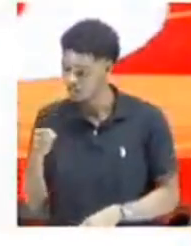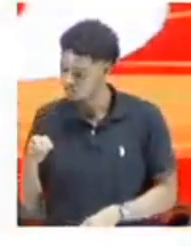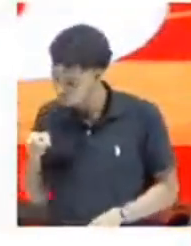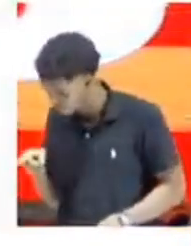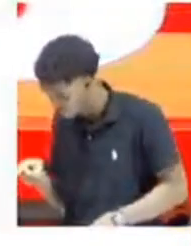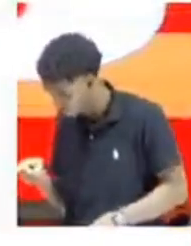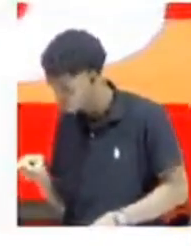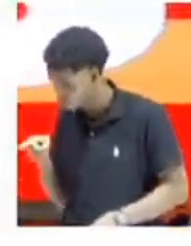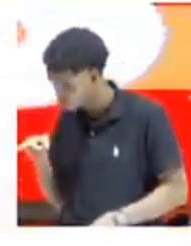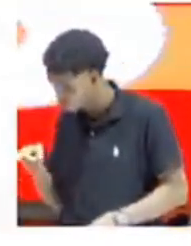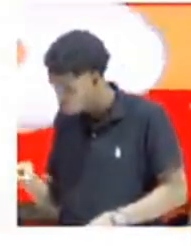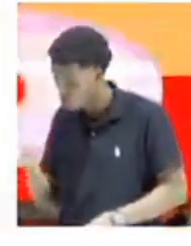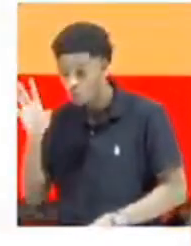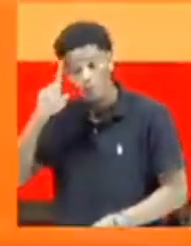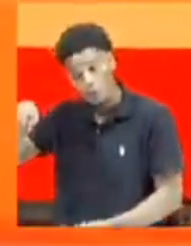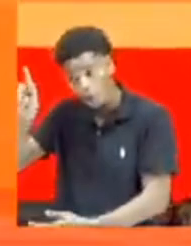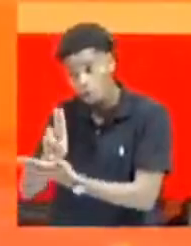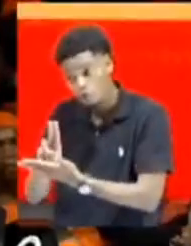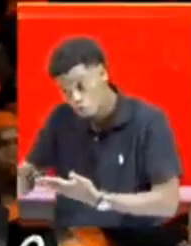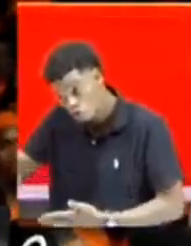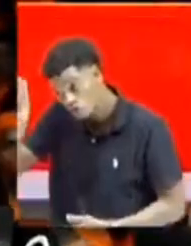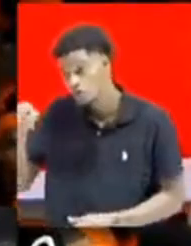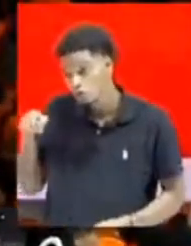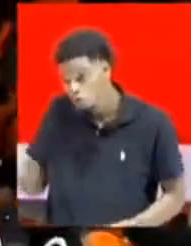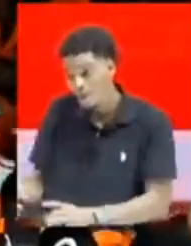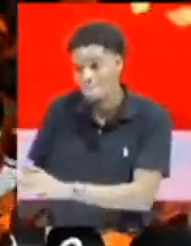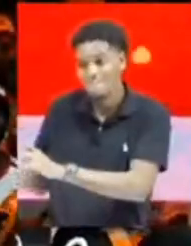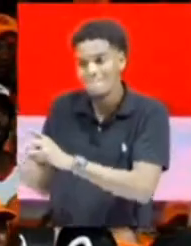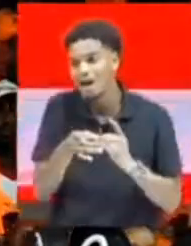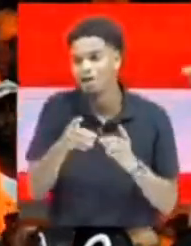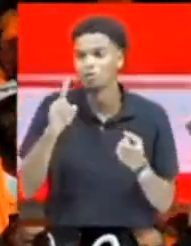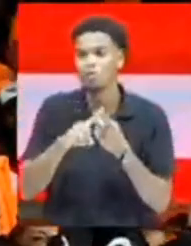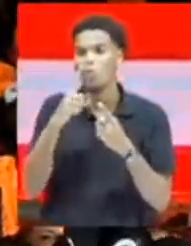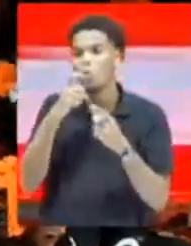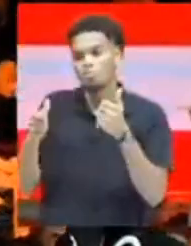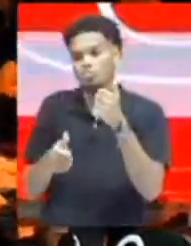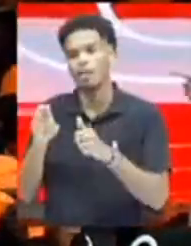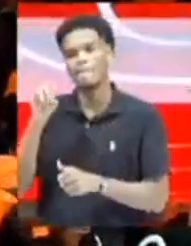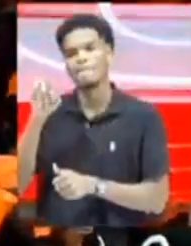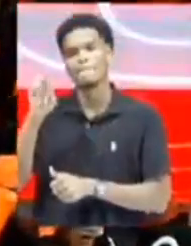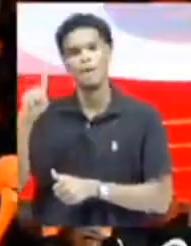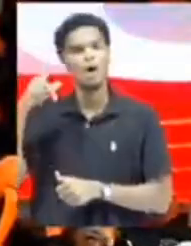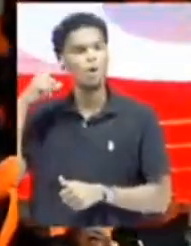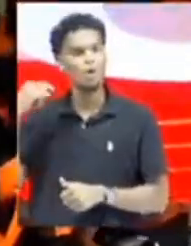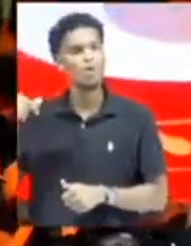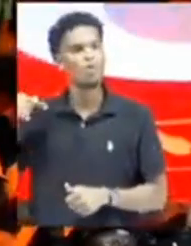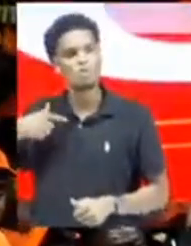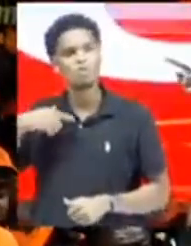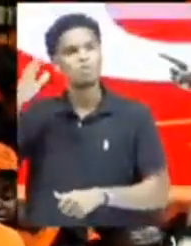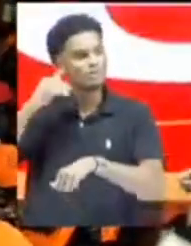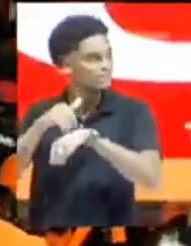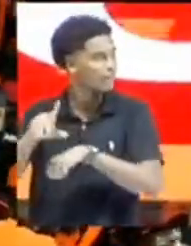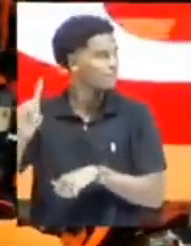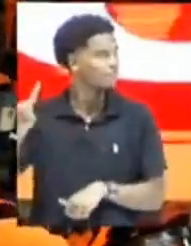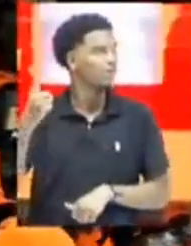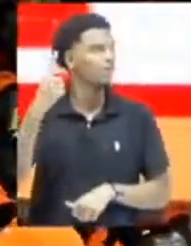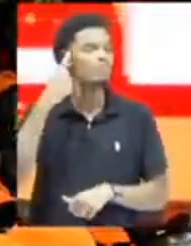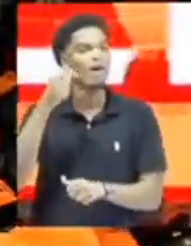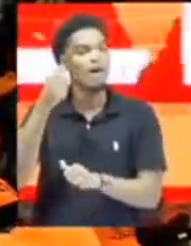You belong to Mark Golden. We will send the first in every family to university for free.